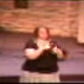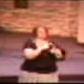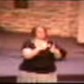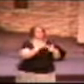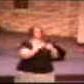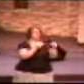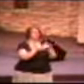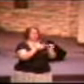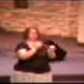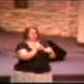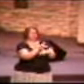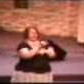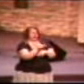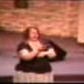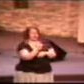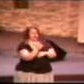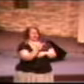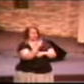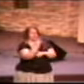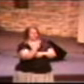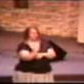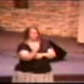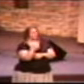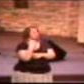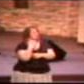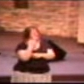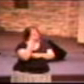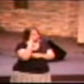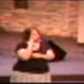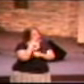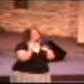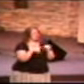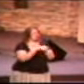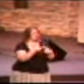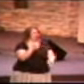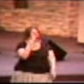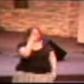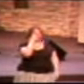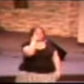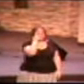Martha. You see, it's all about seeing.